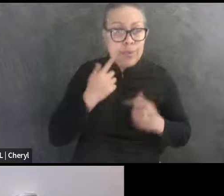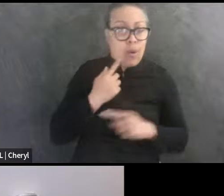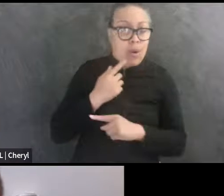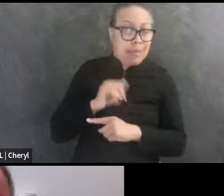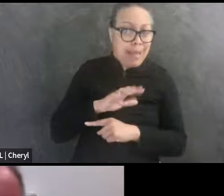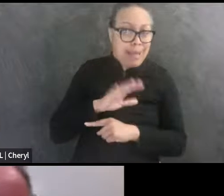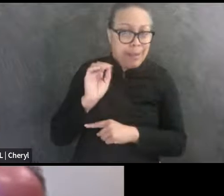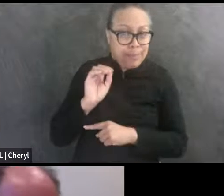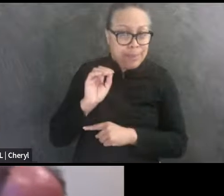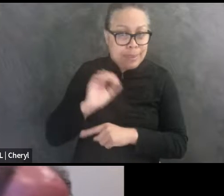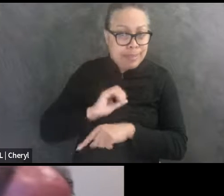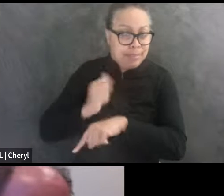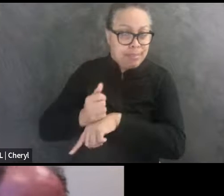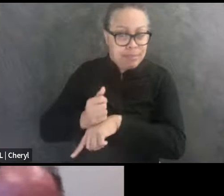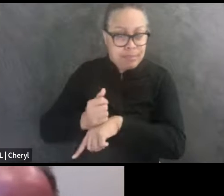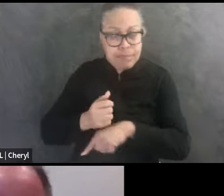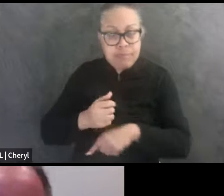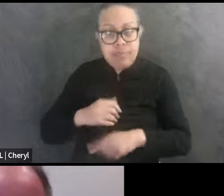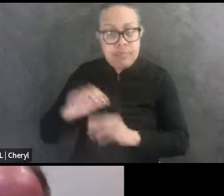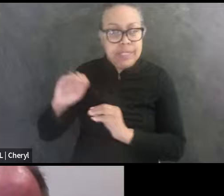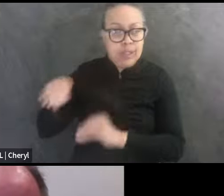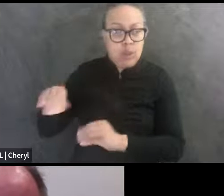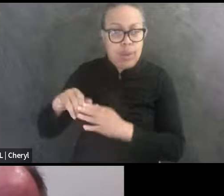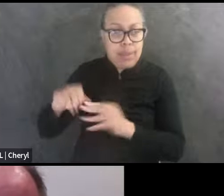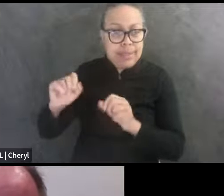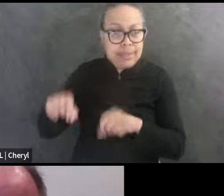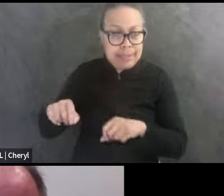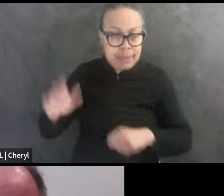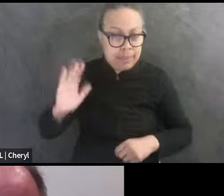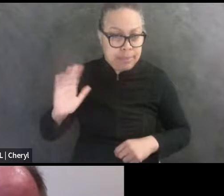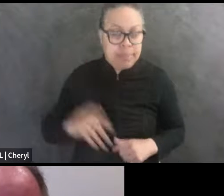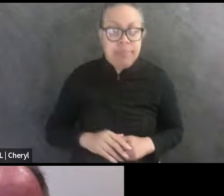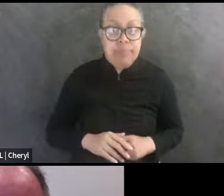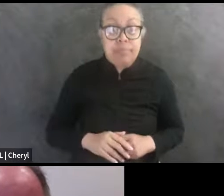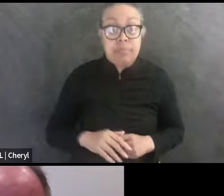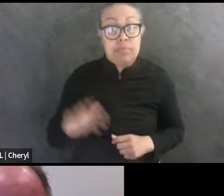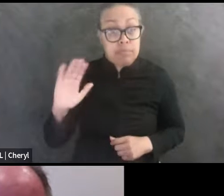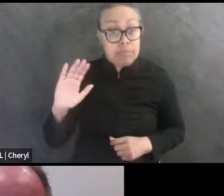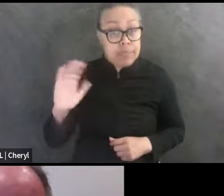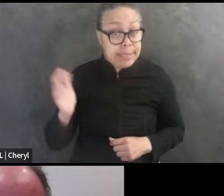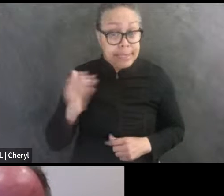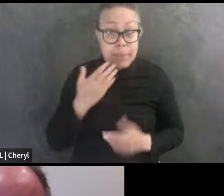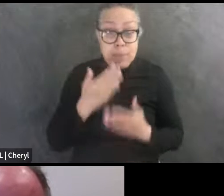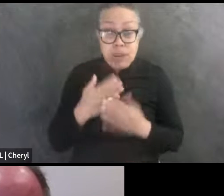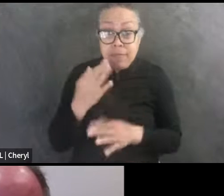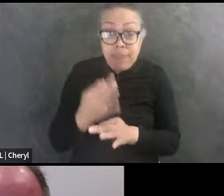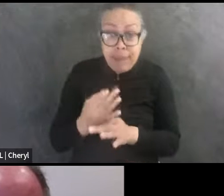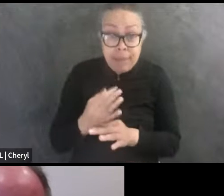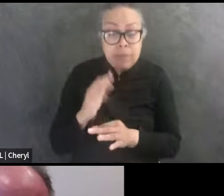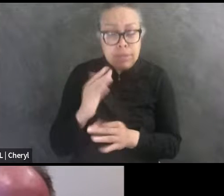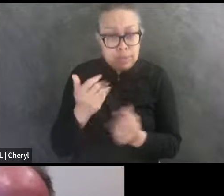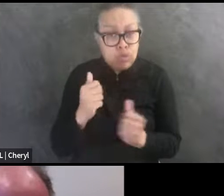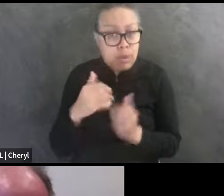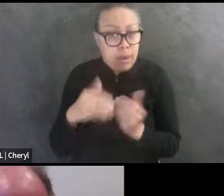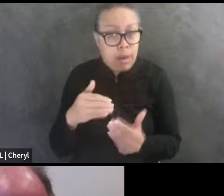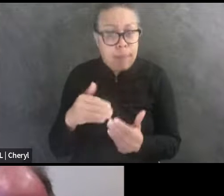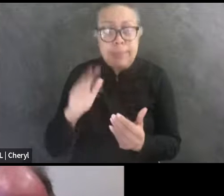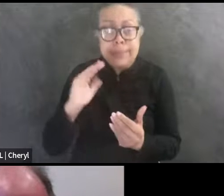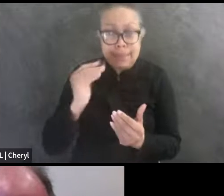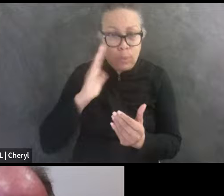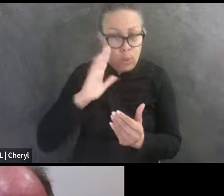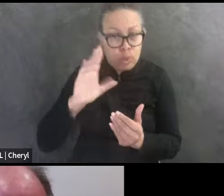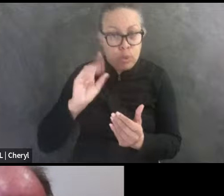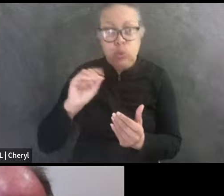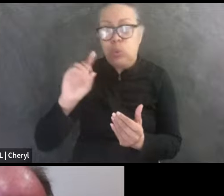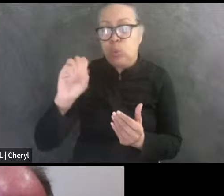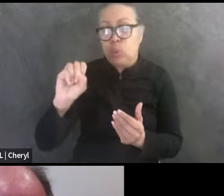of the people I'd spoken to who installed that system. So it does seem like, good faith, they're making some progress here. They're going to try to get the solar analysis done, and I